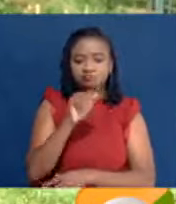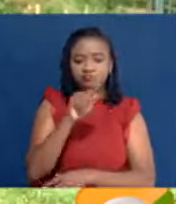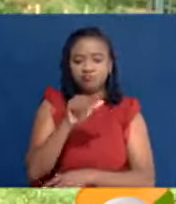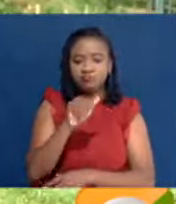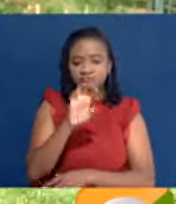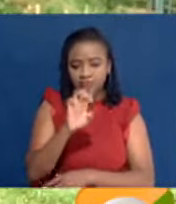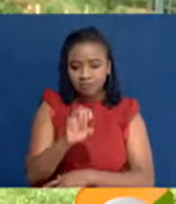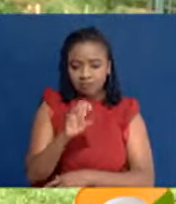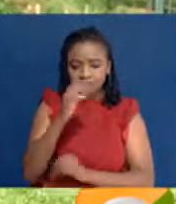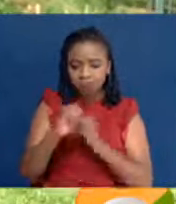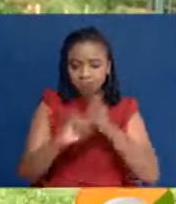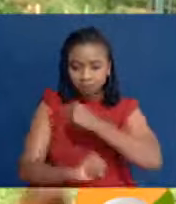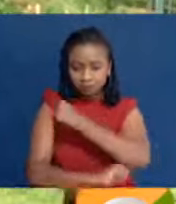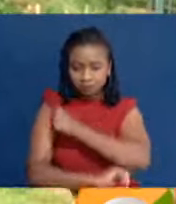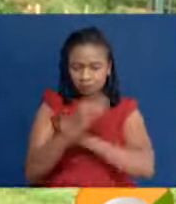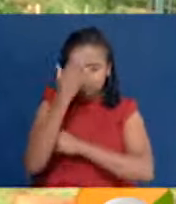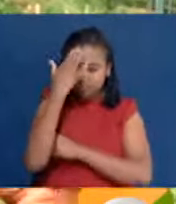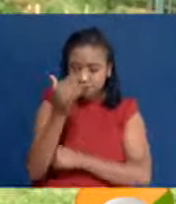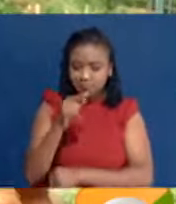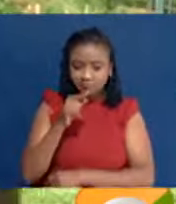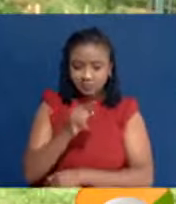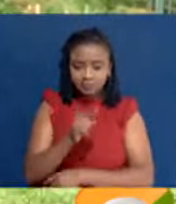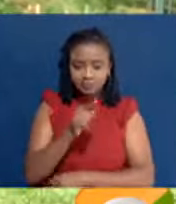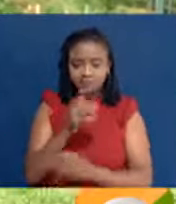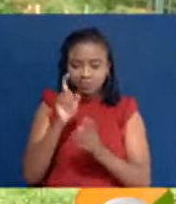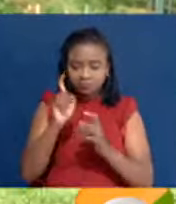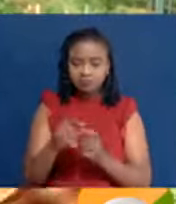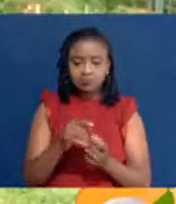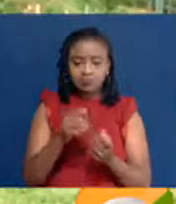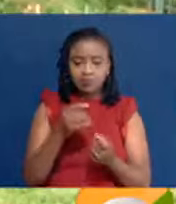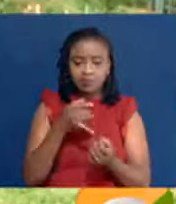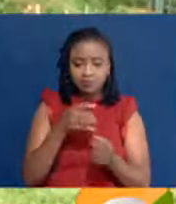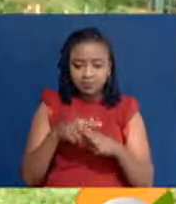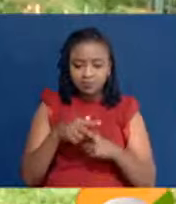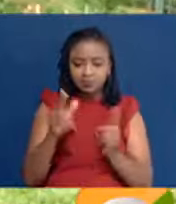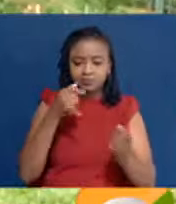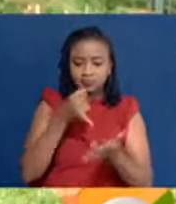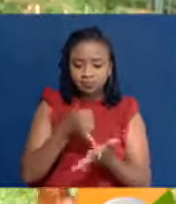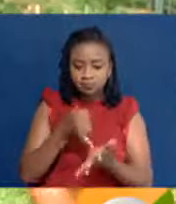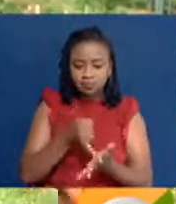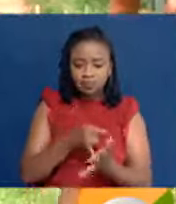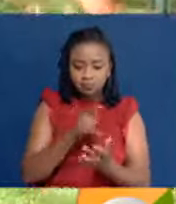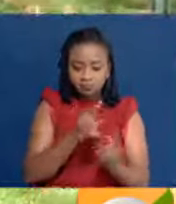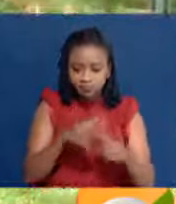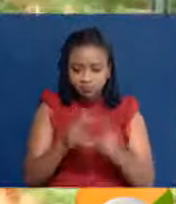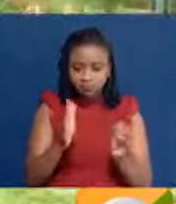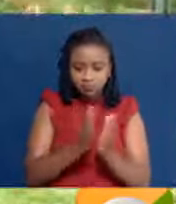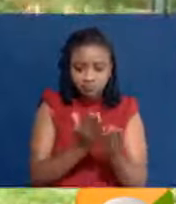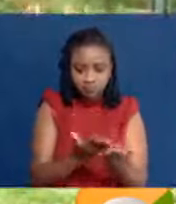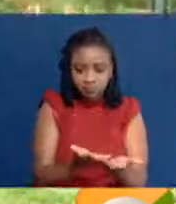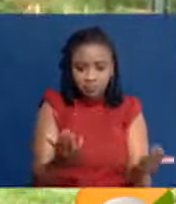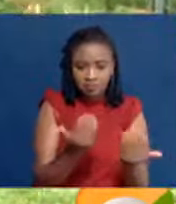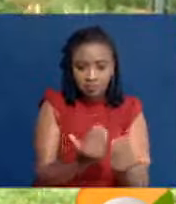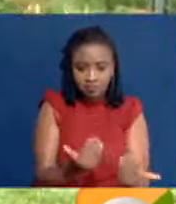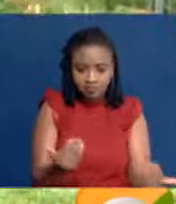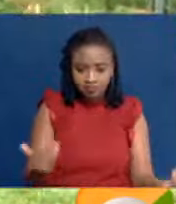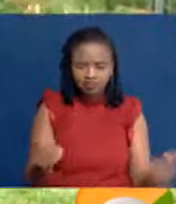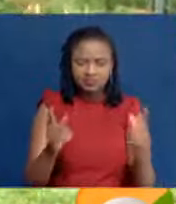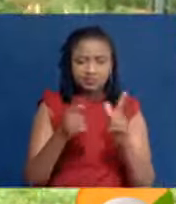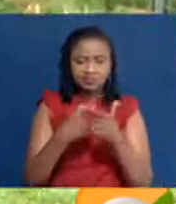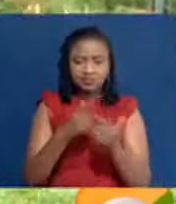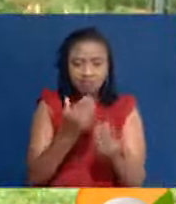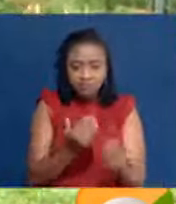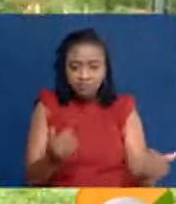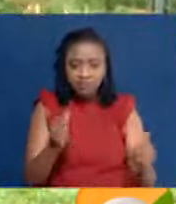that they need to start getting involved early. So it actually starts with children, and then children become youth,